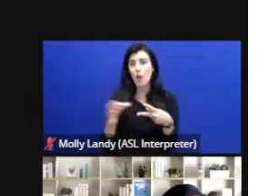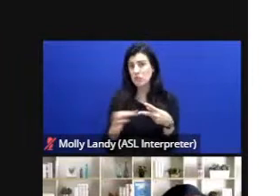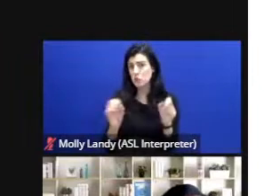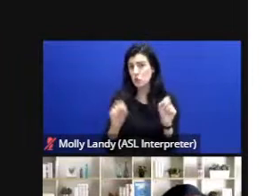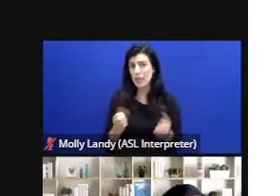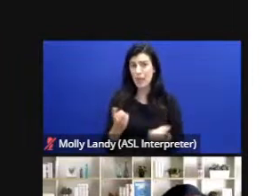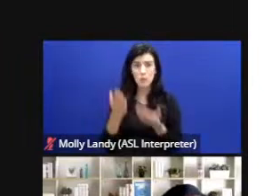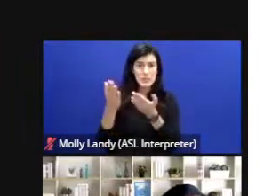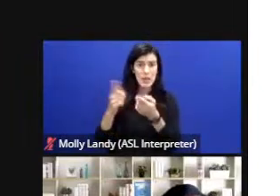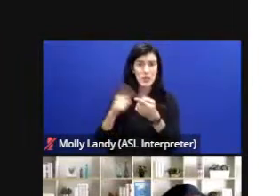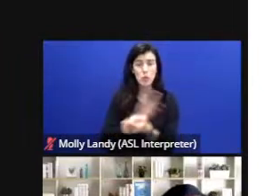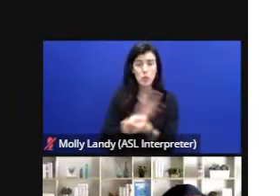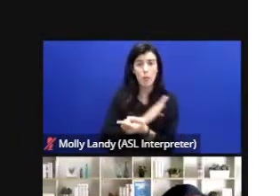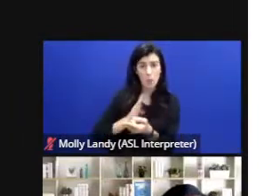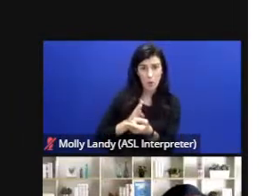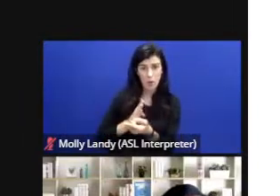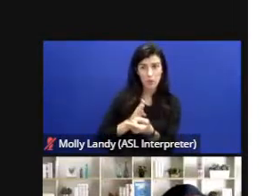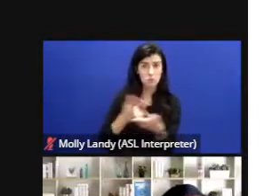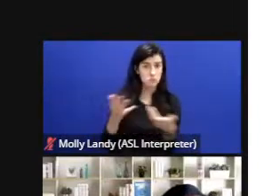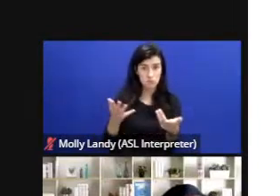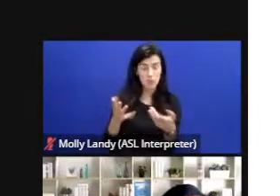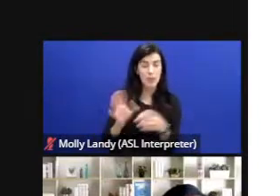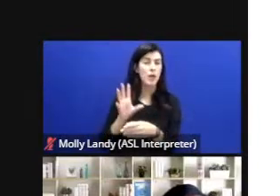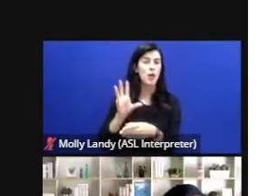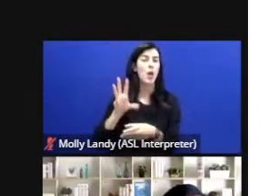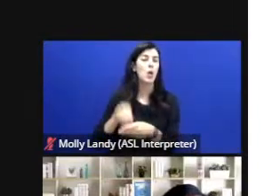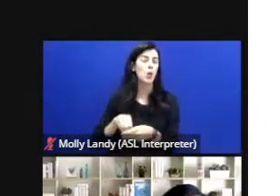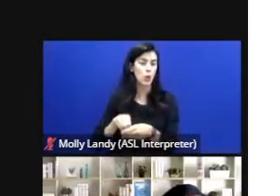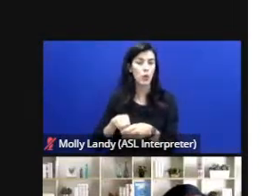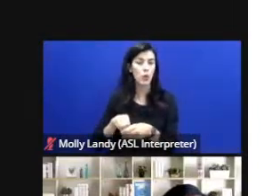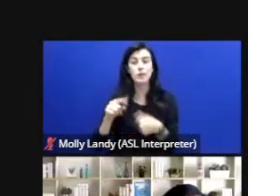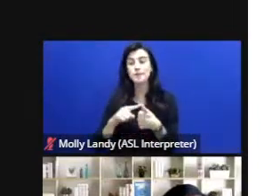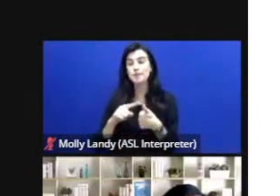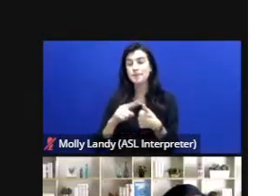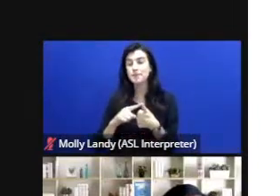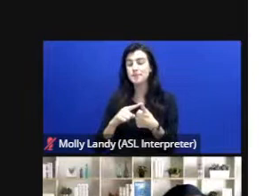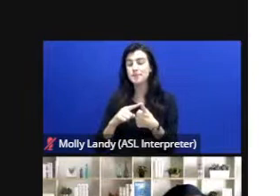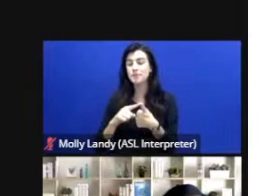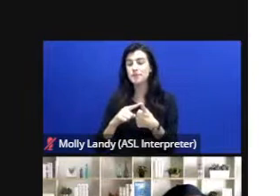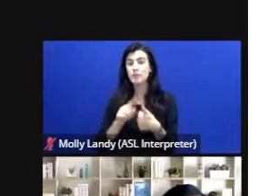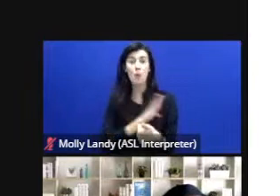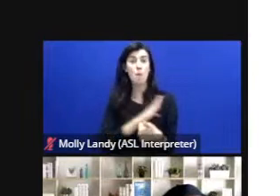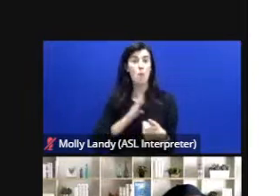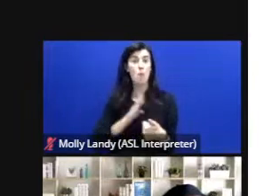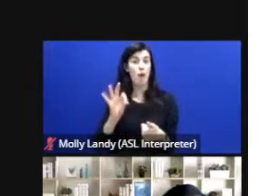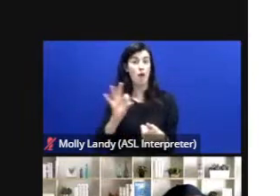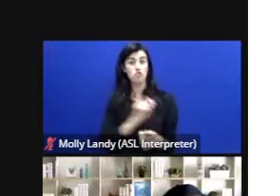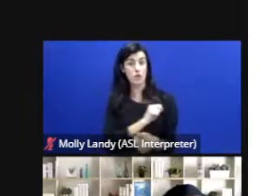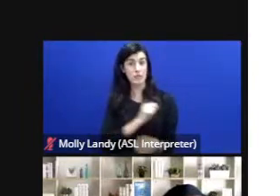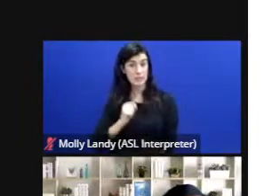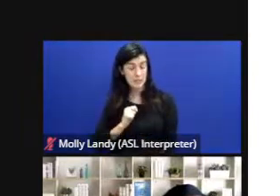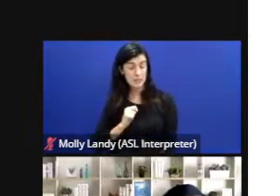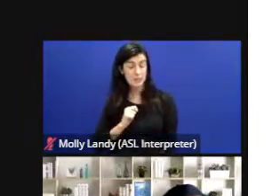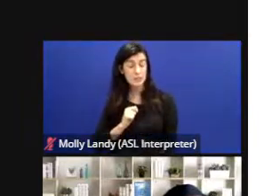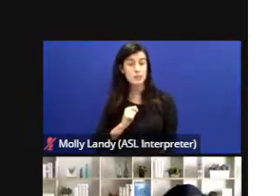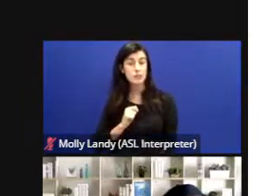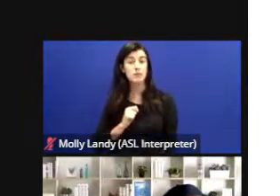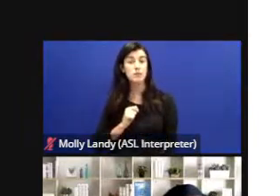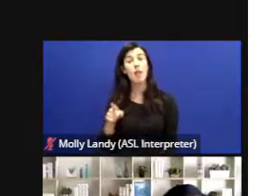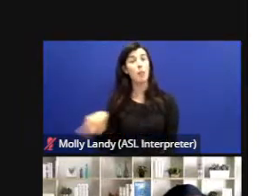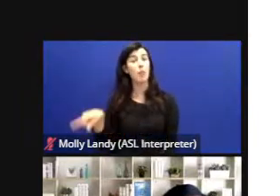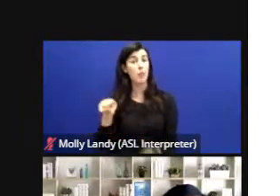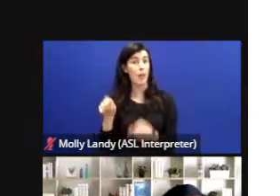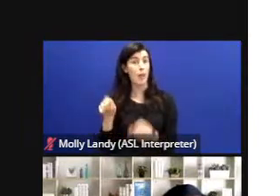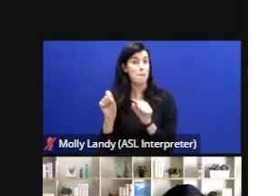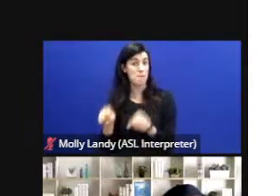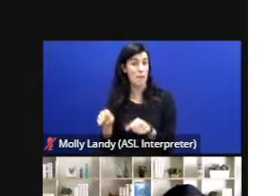board include under our current board policies, the Board of Trustees may limit the